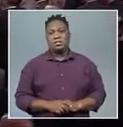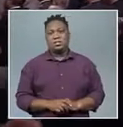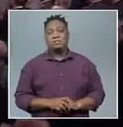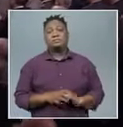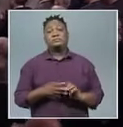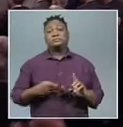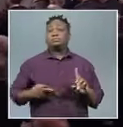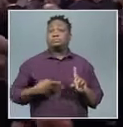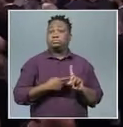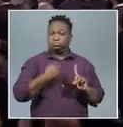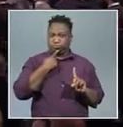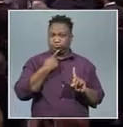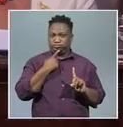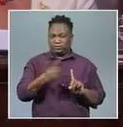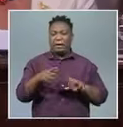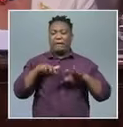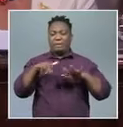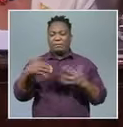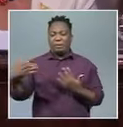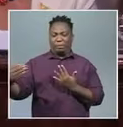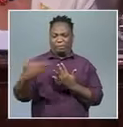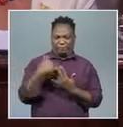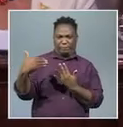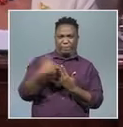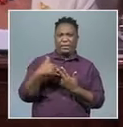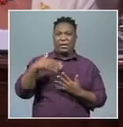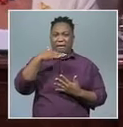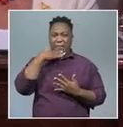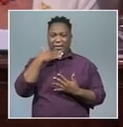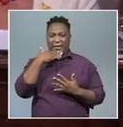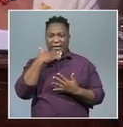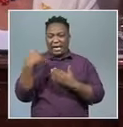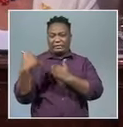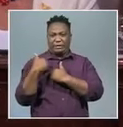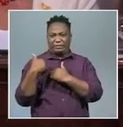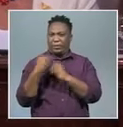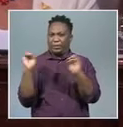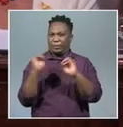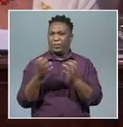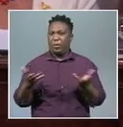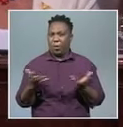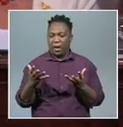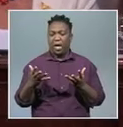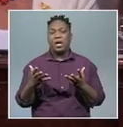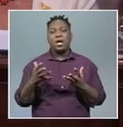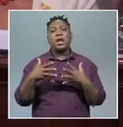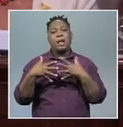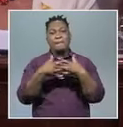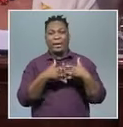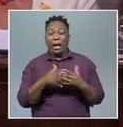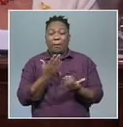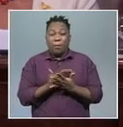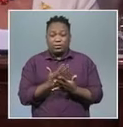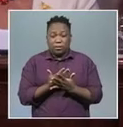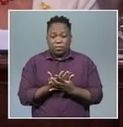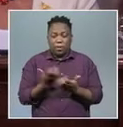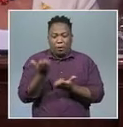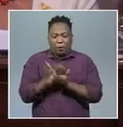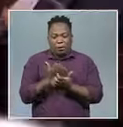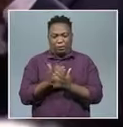address, he called illegal immigration, quote, a threat to the safety, security, and financial well-being of all